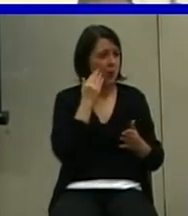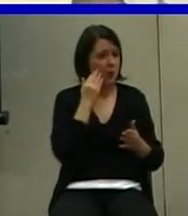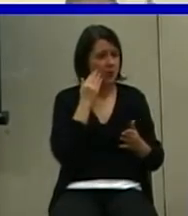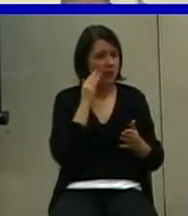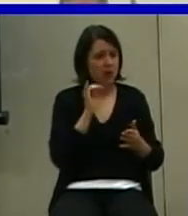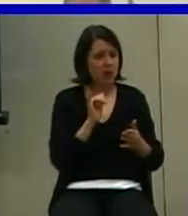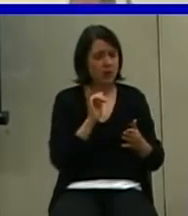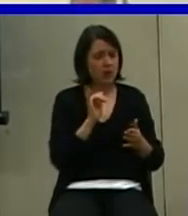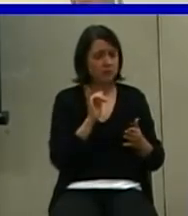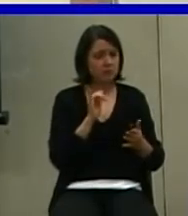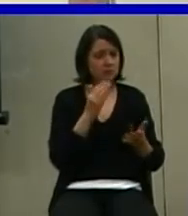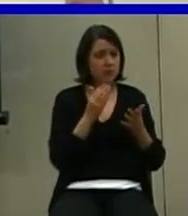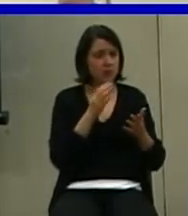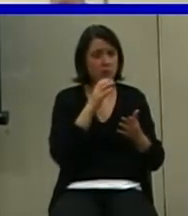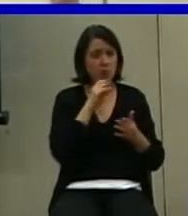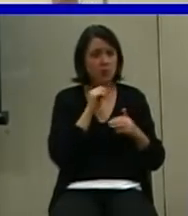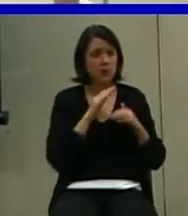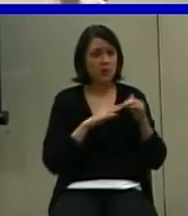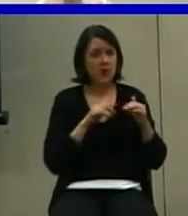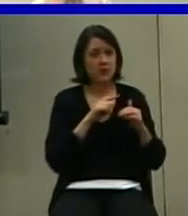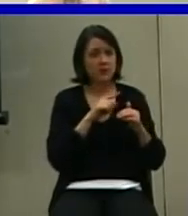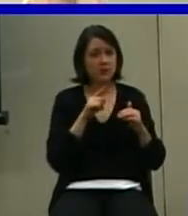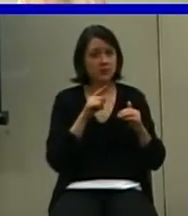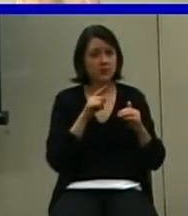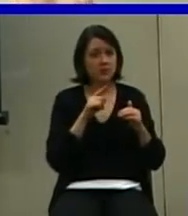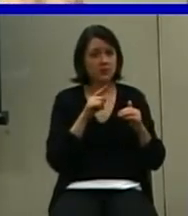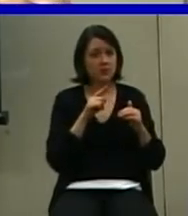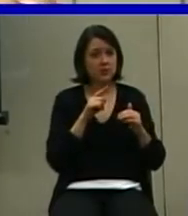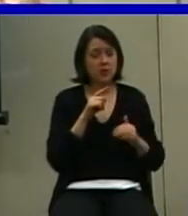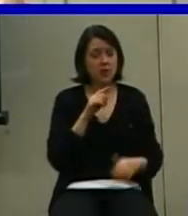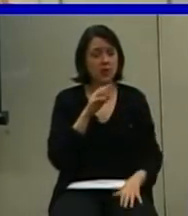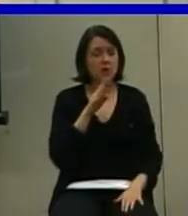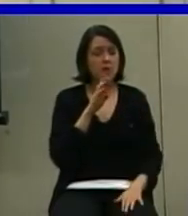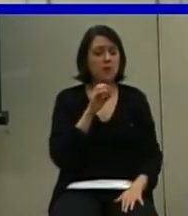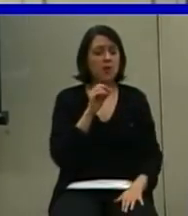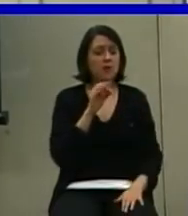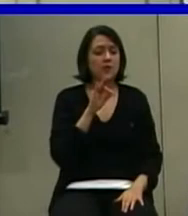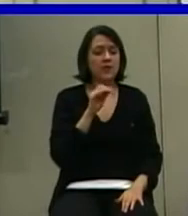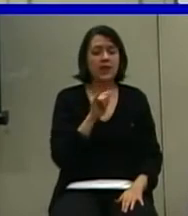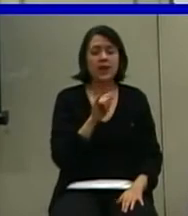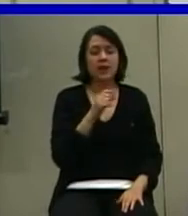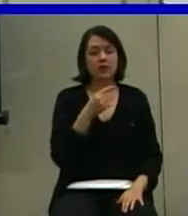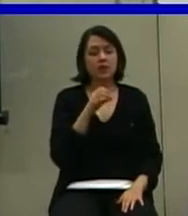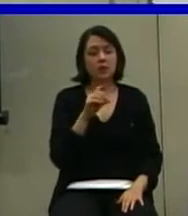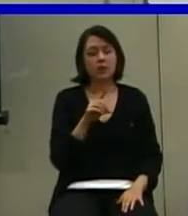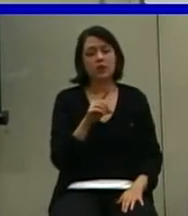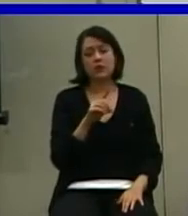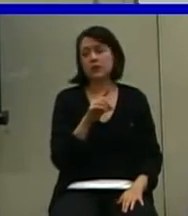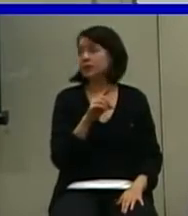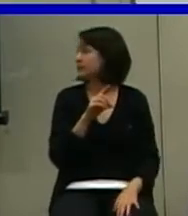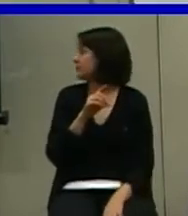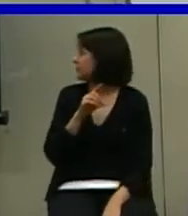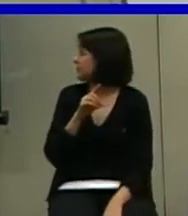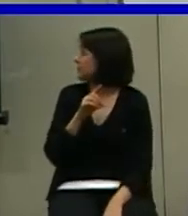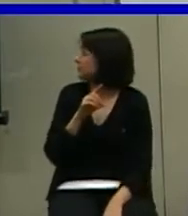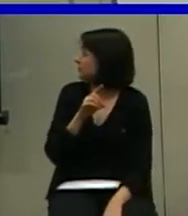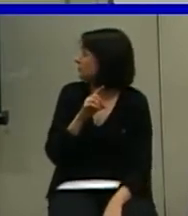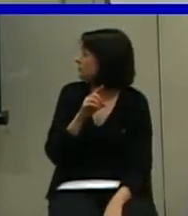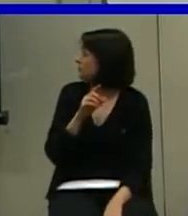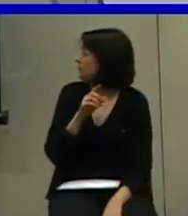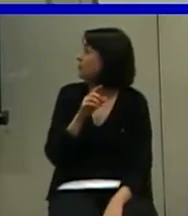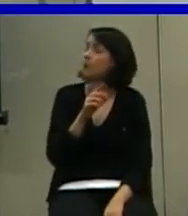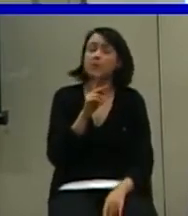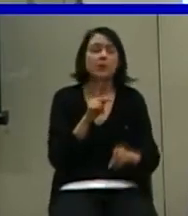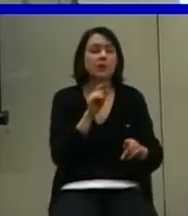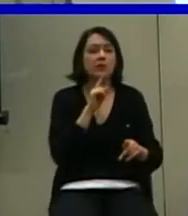are probably older and even retired now, Brophy and Good, David Berliner, people that looked at classroom variable stuff